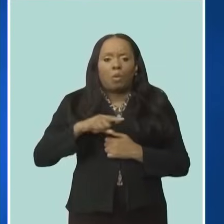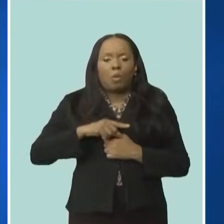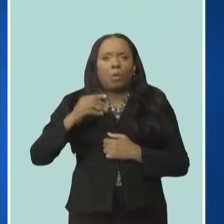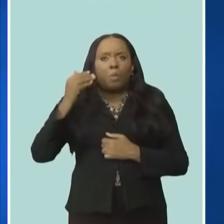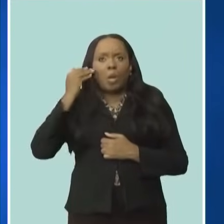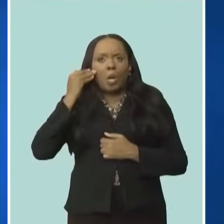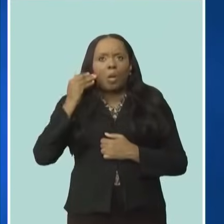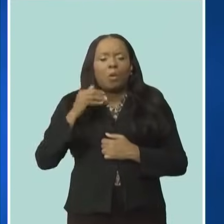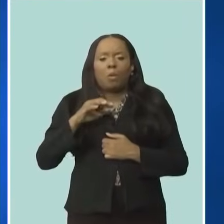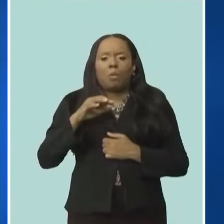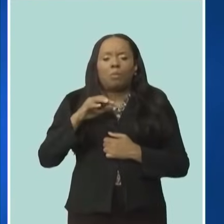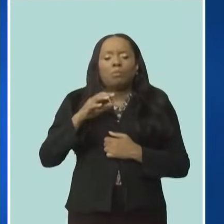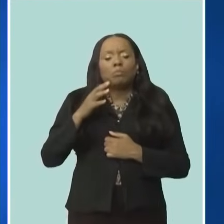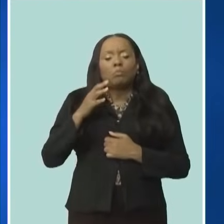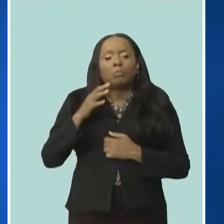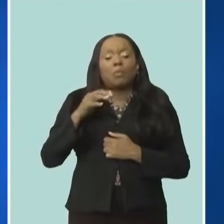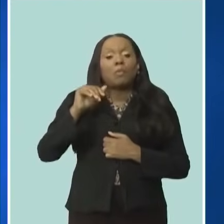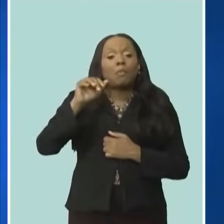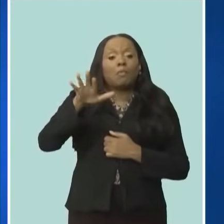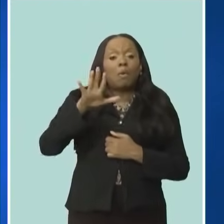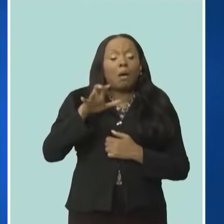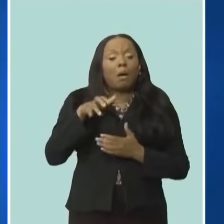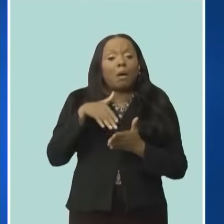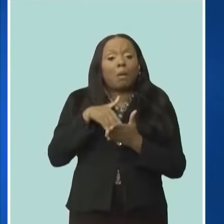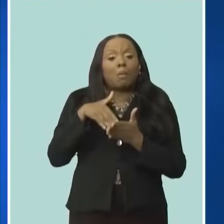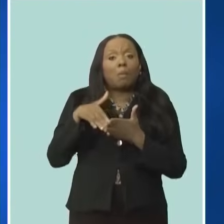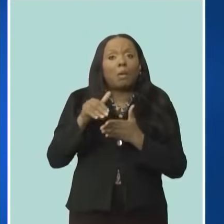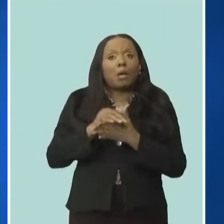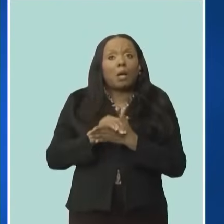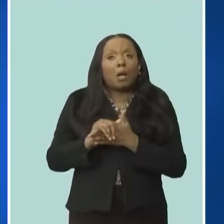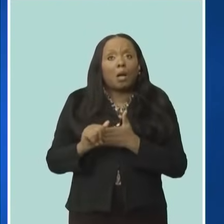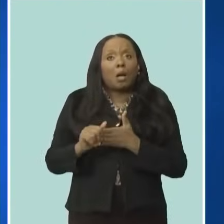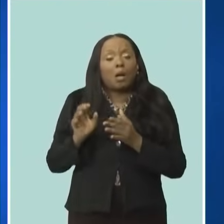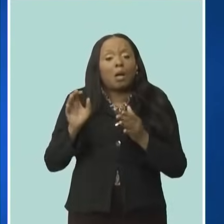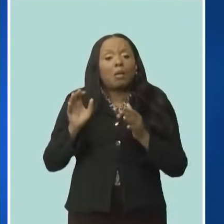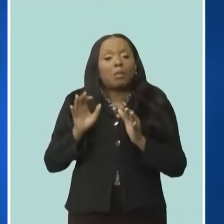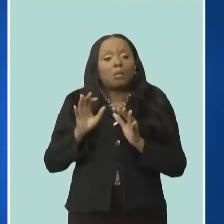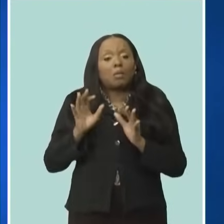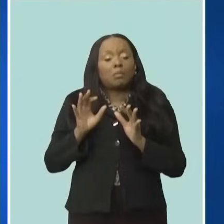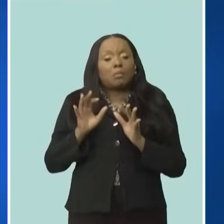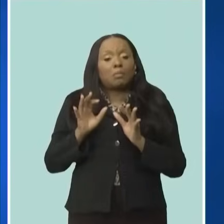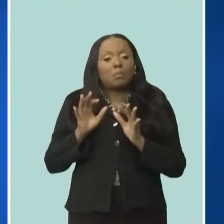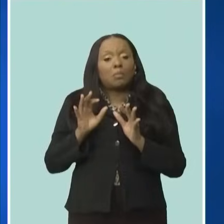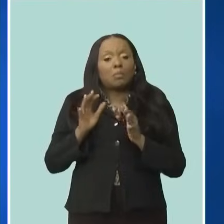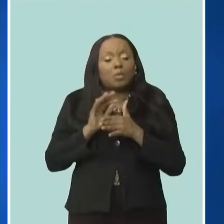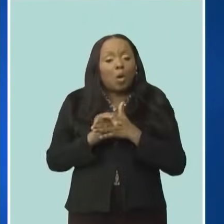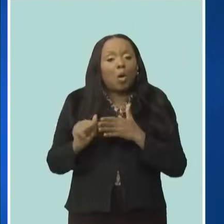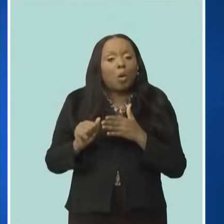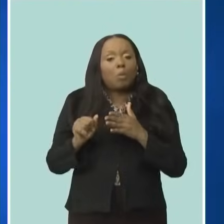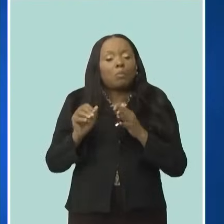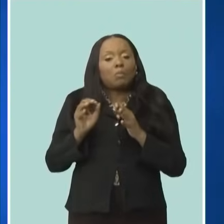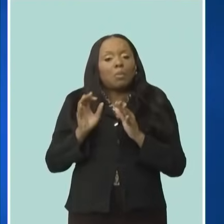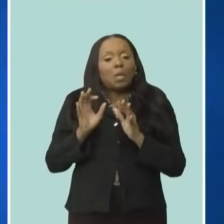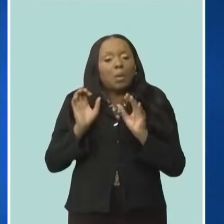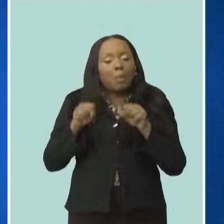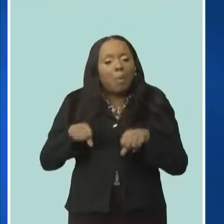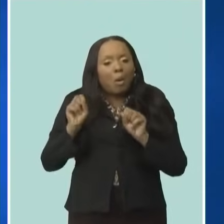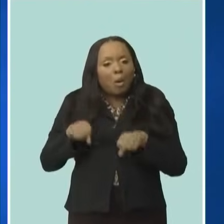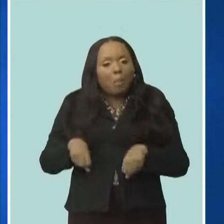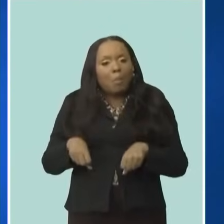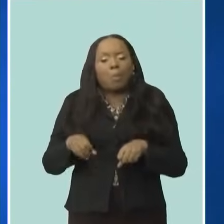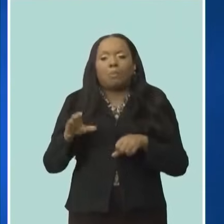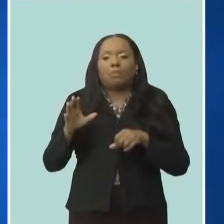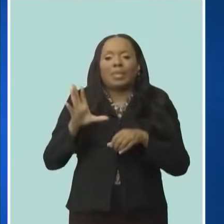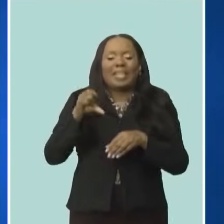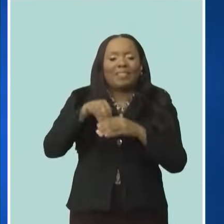500, not even 100 million, $500 million in potential investment that has been trapped in the banking system